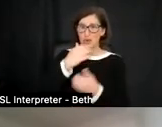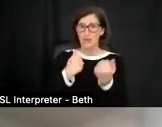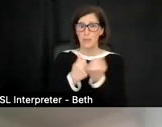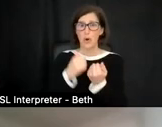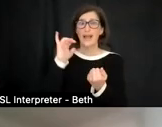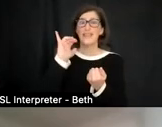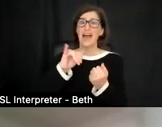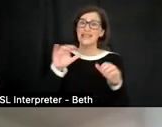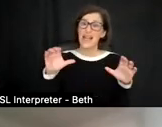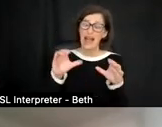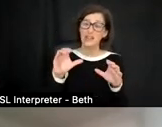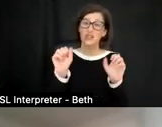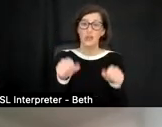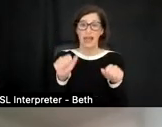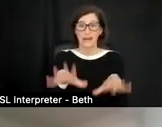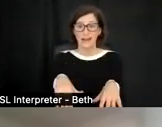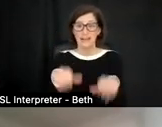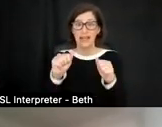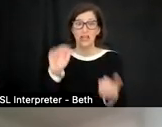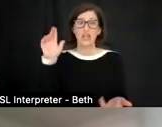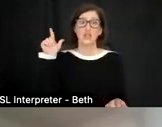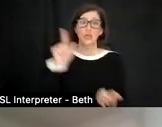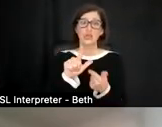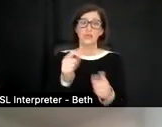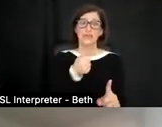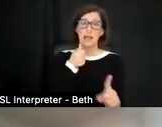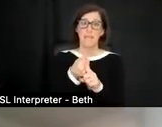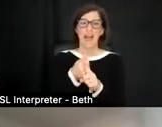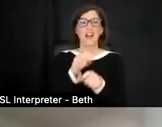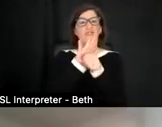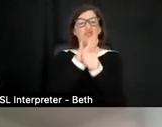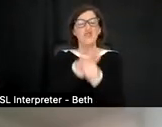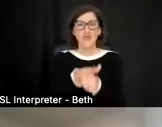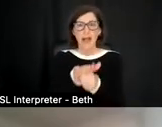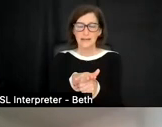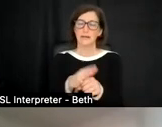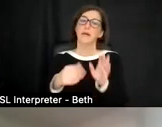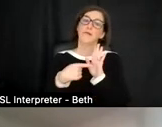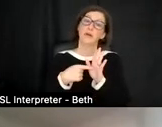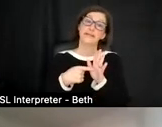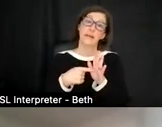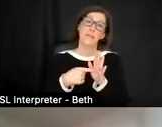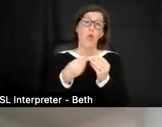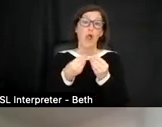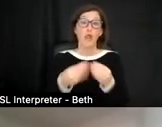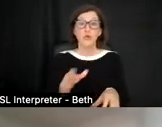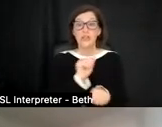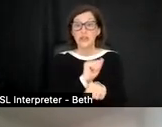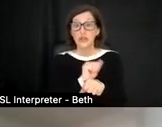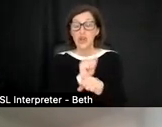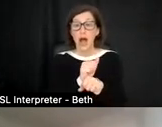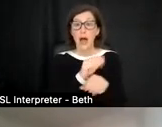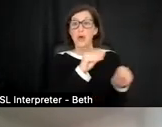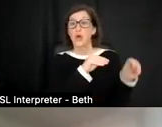to actions we can take to reduce the impact of stressors such as job loss, dislocation,